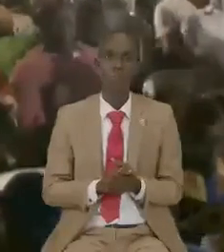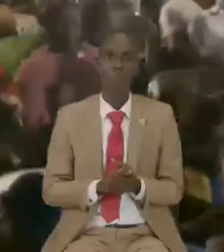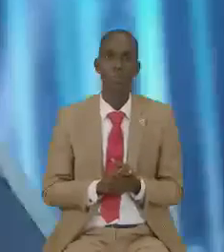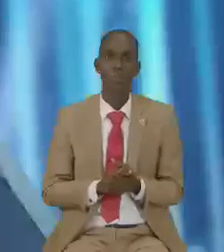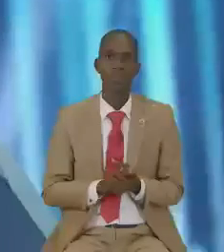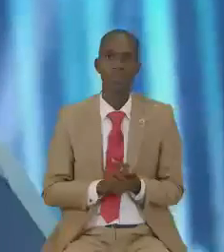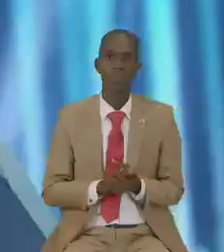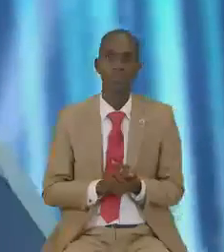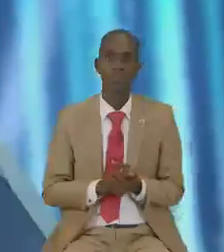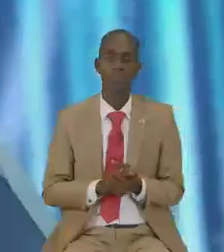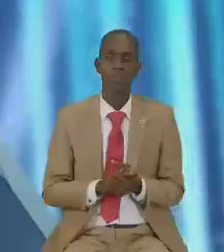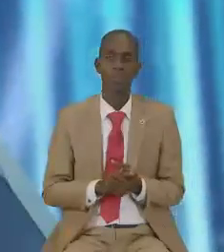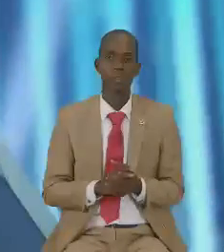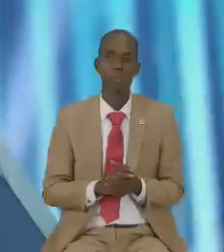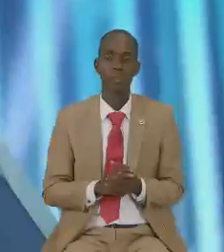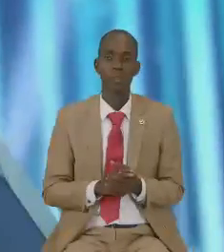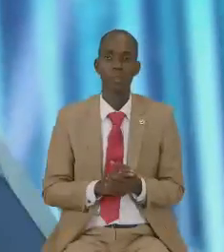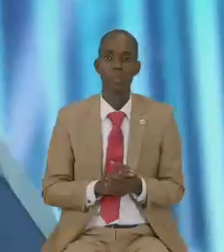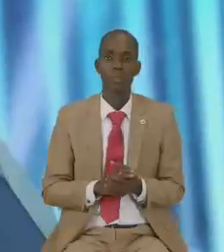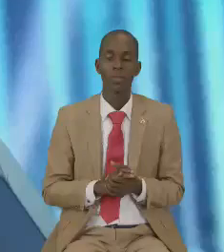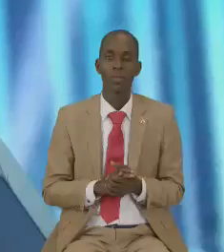Cancel us.